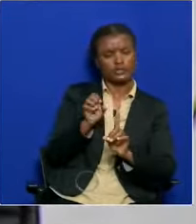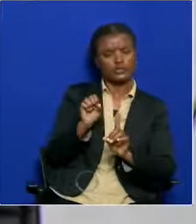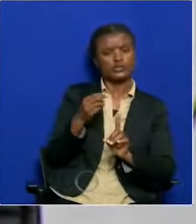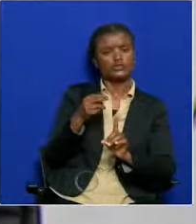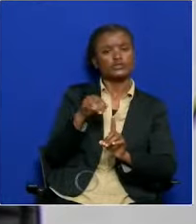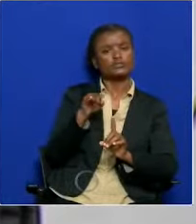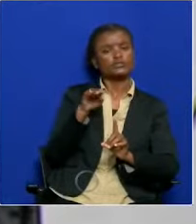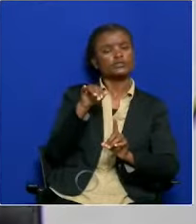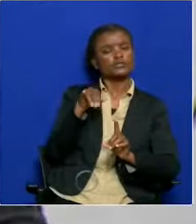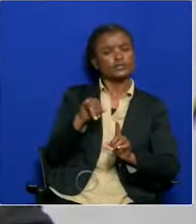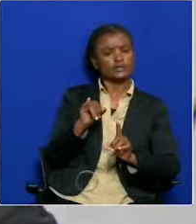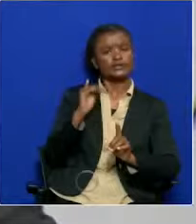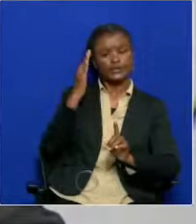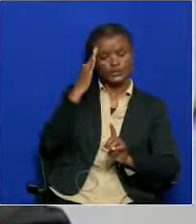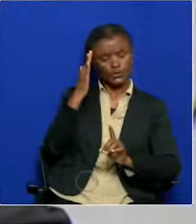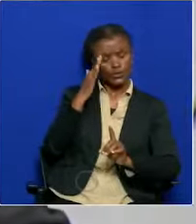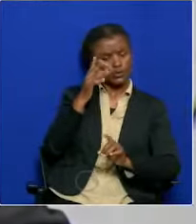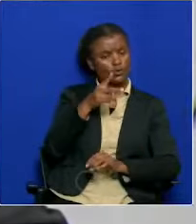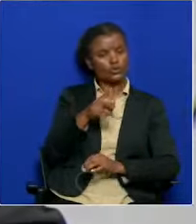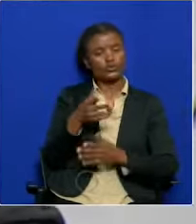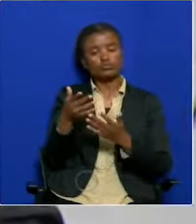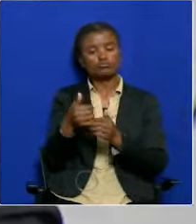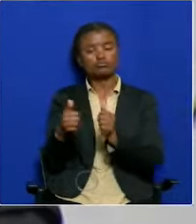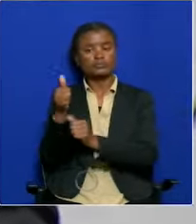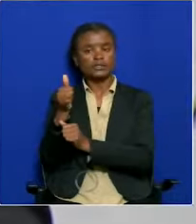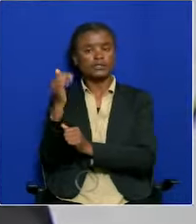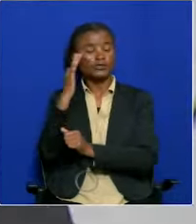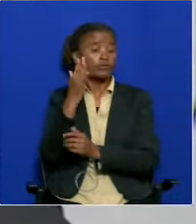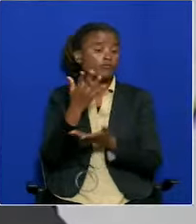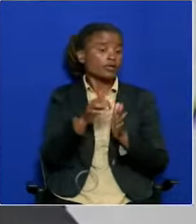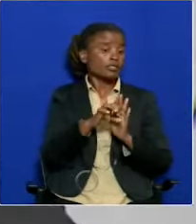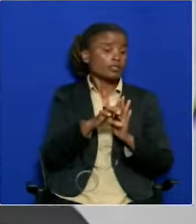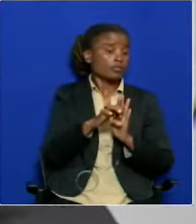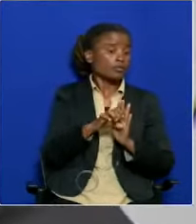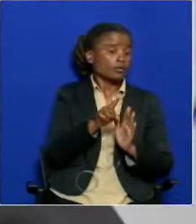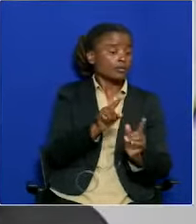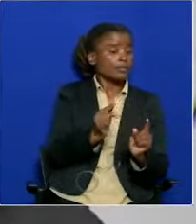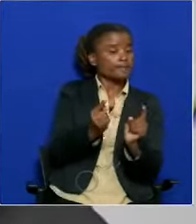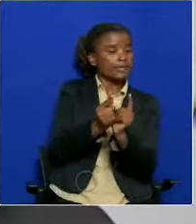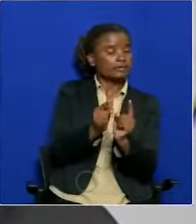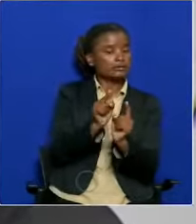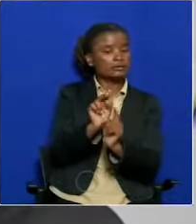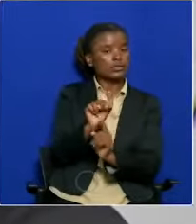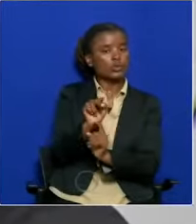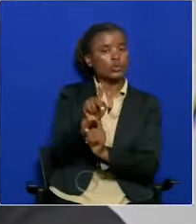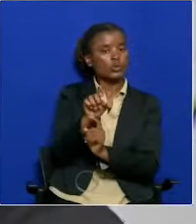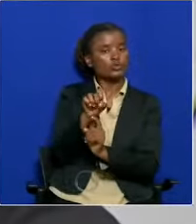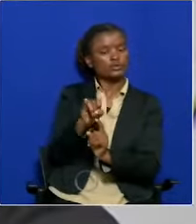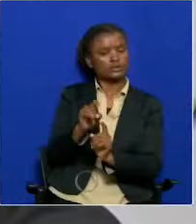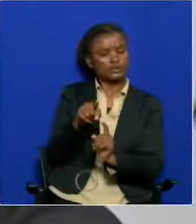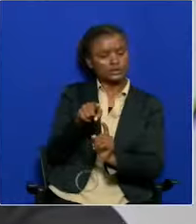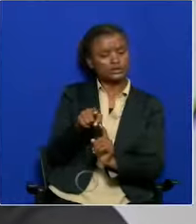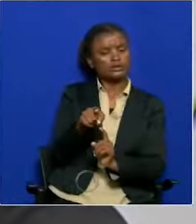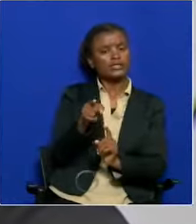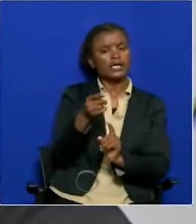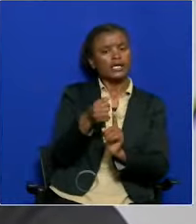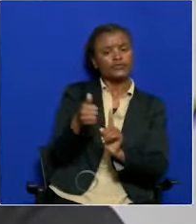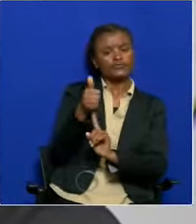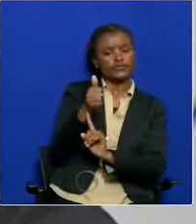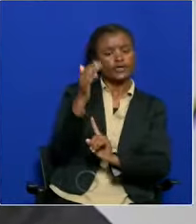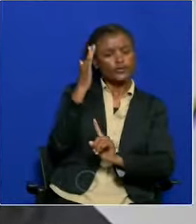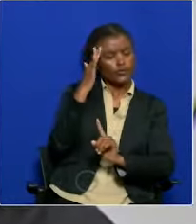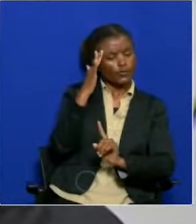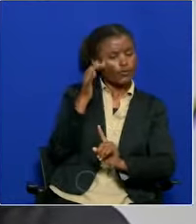know the general. For example, he met with Nkosi and said, no, I know the general, phone him, and then he speak to me.